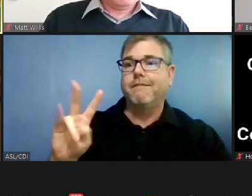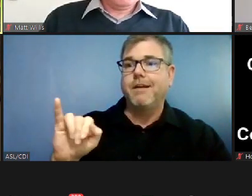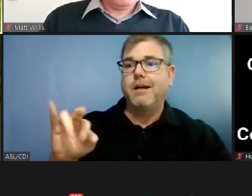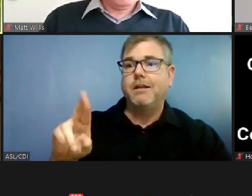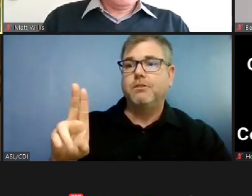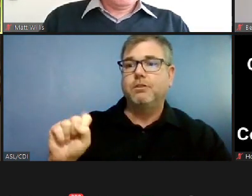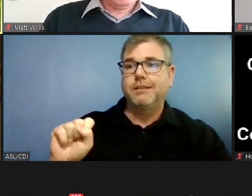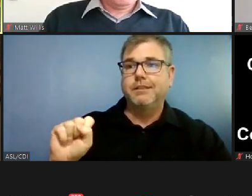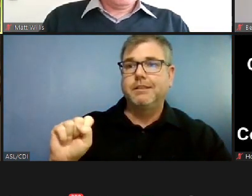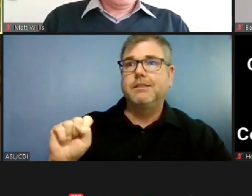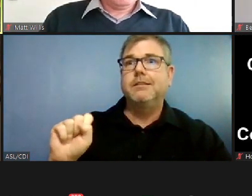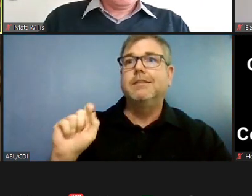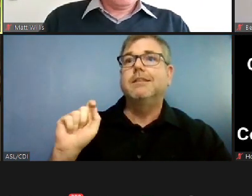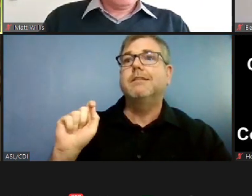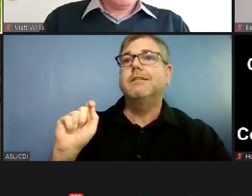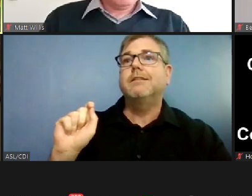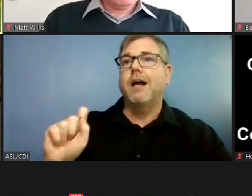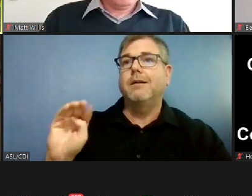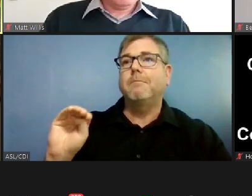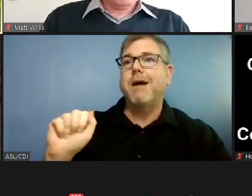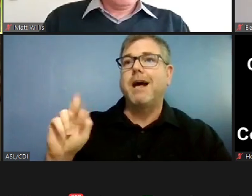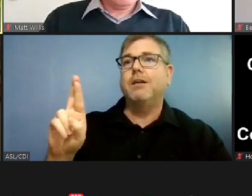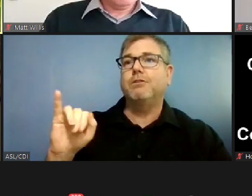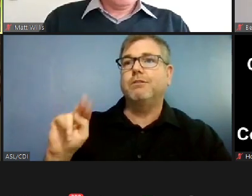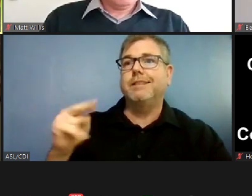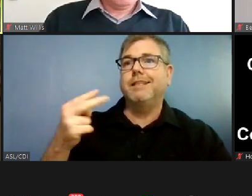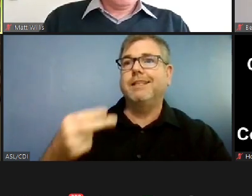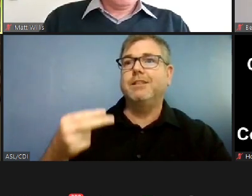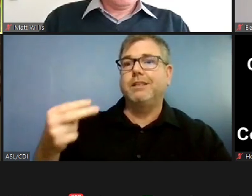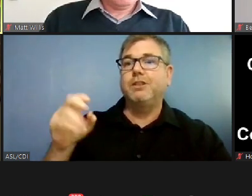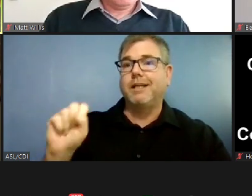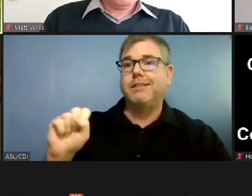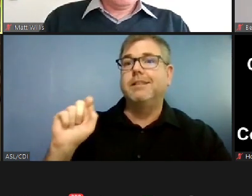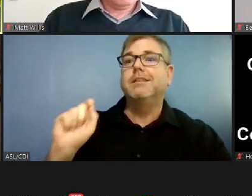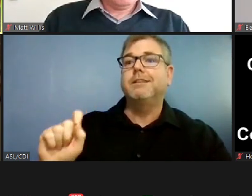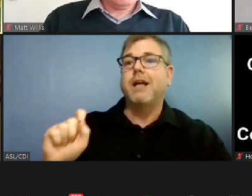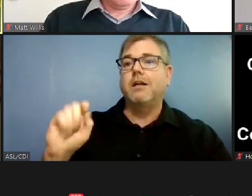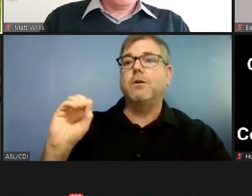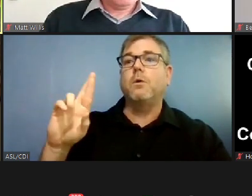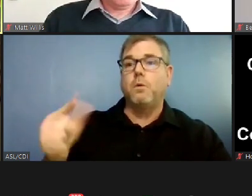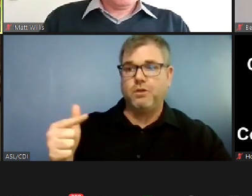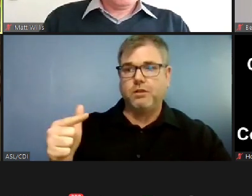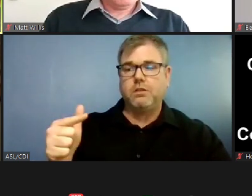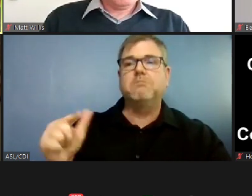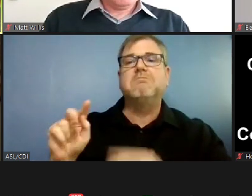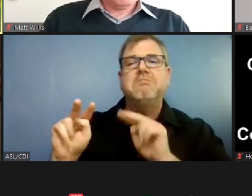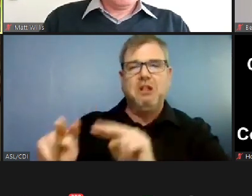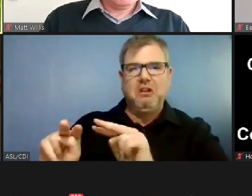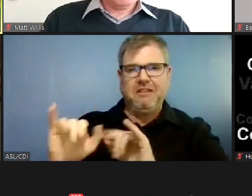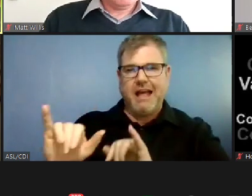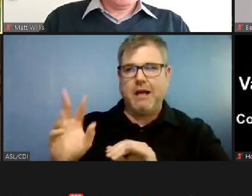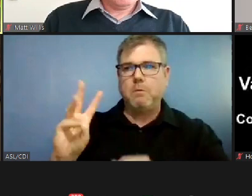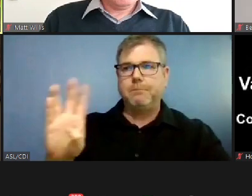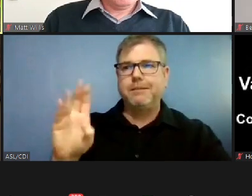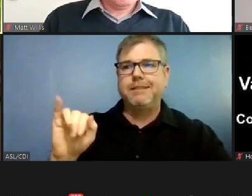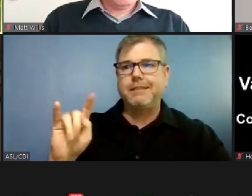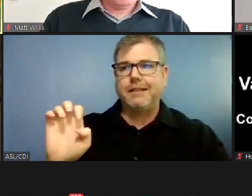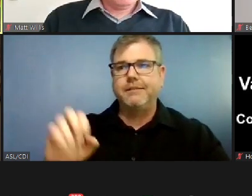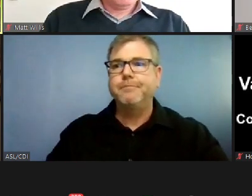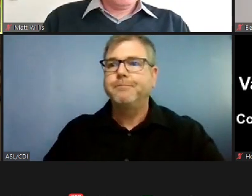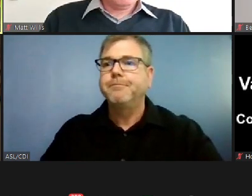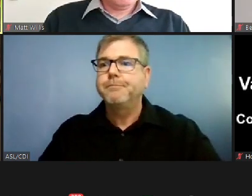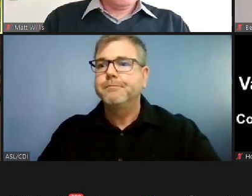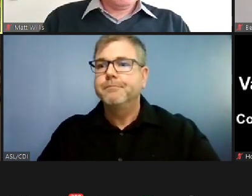coronavirus.marinhhs.org. And then really after that, all you have to know is the slash. So for vaccine information, it's /vaccine. For